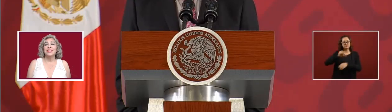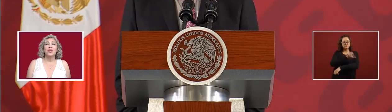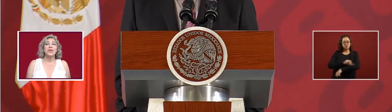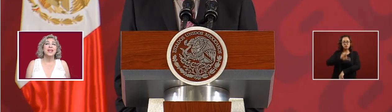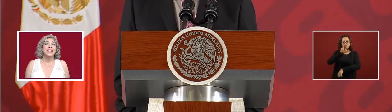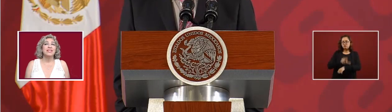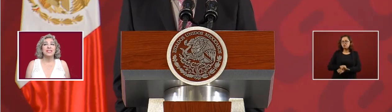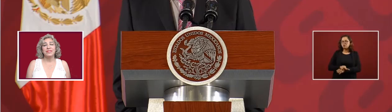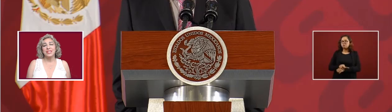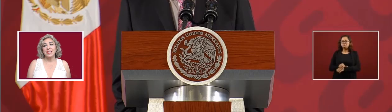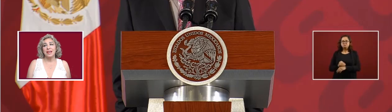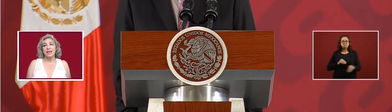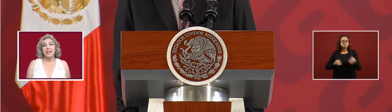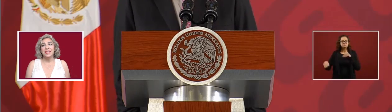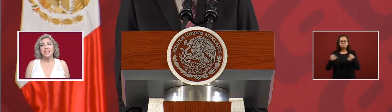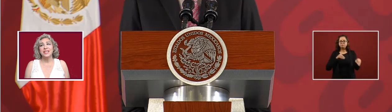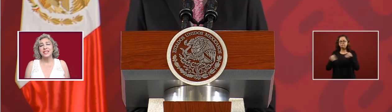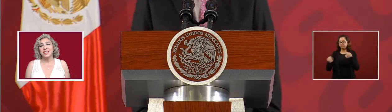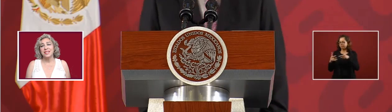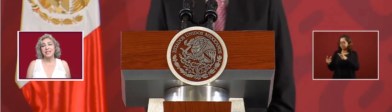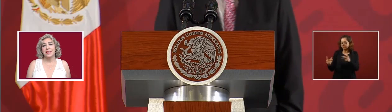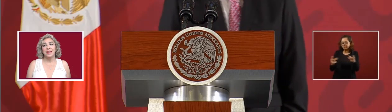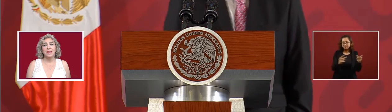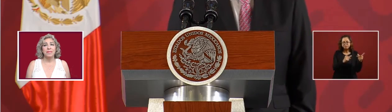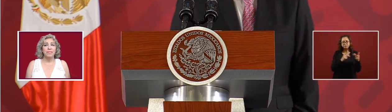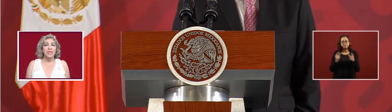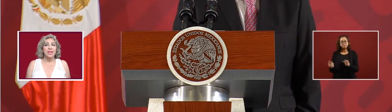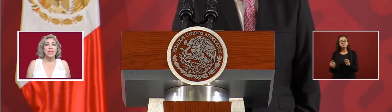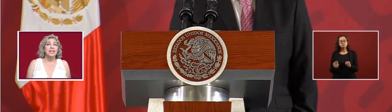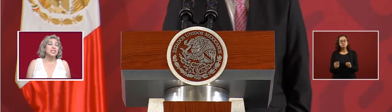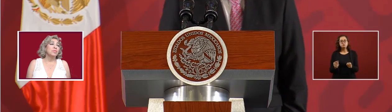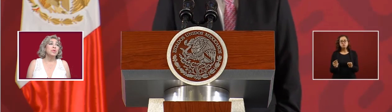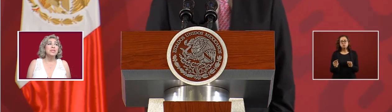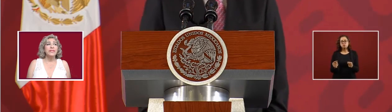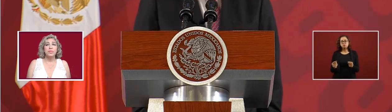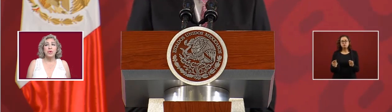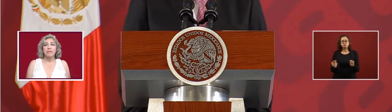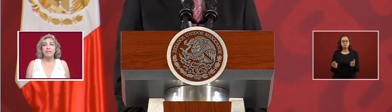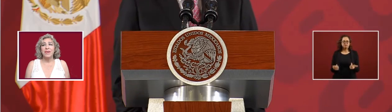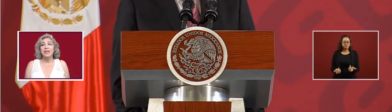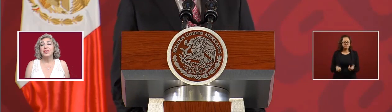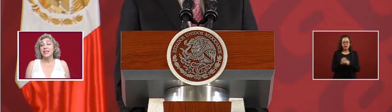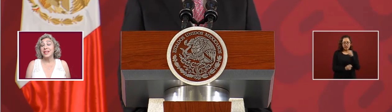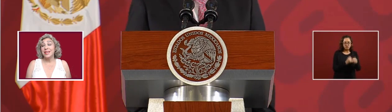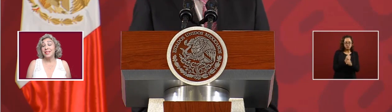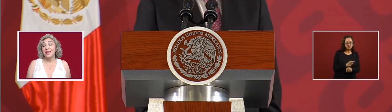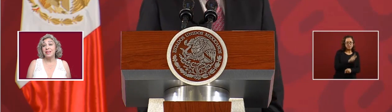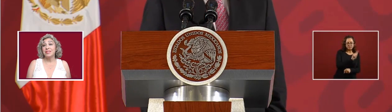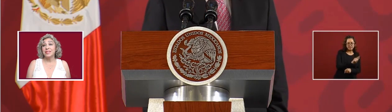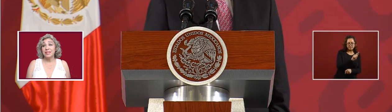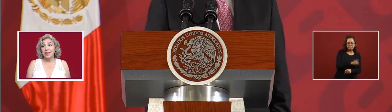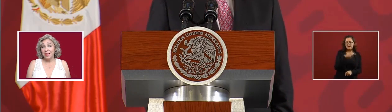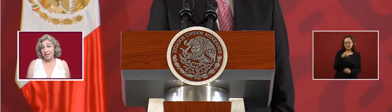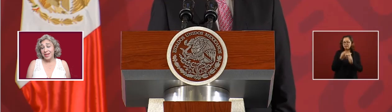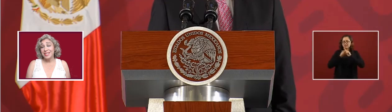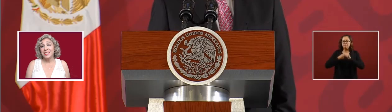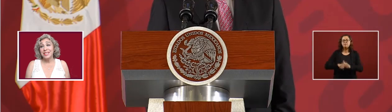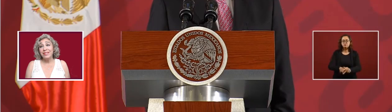The coordinators of indigenous, so, most of were founded, in the years,